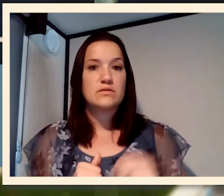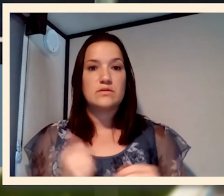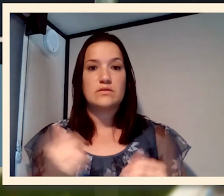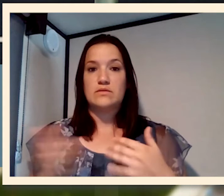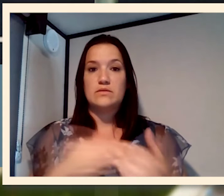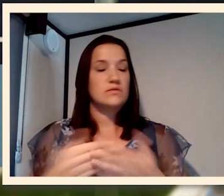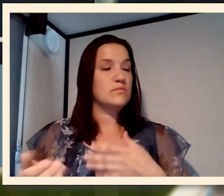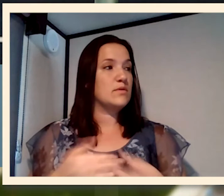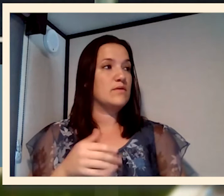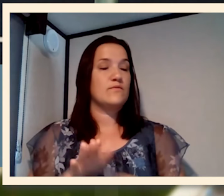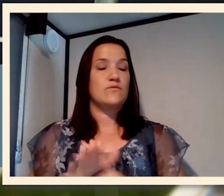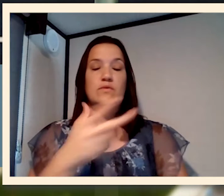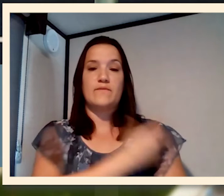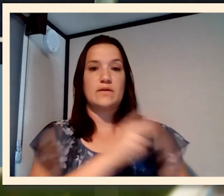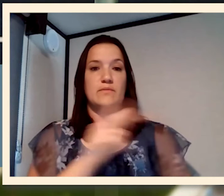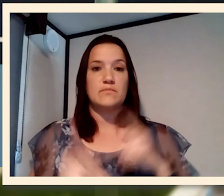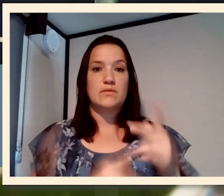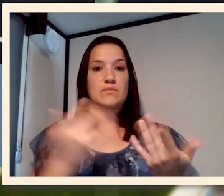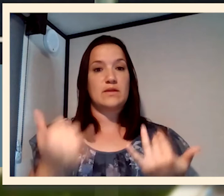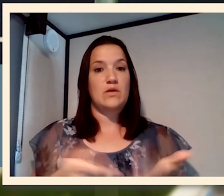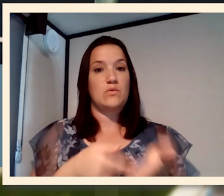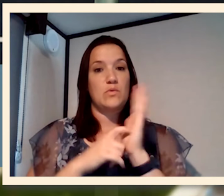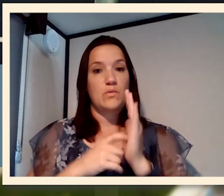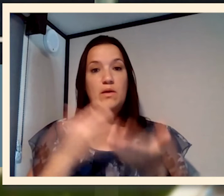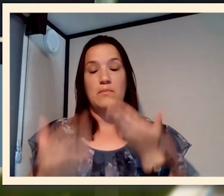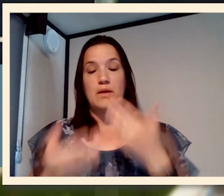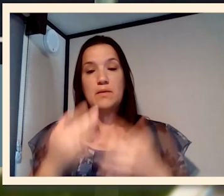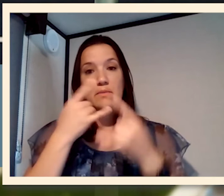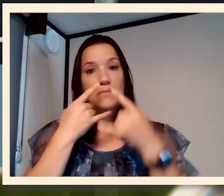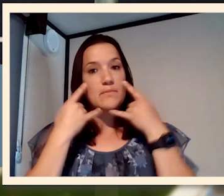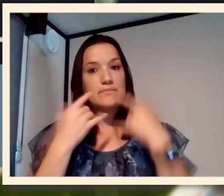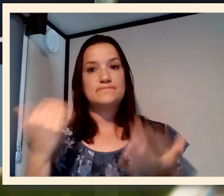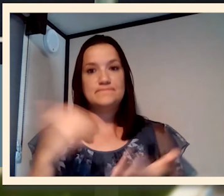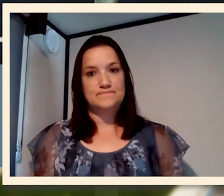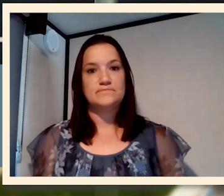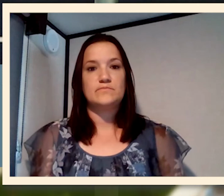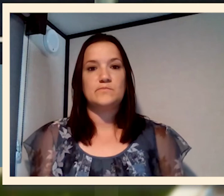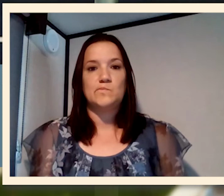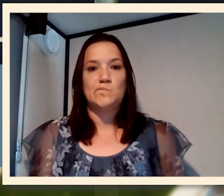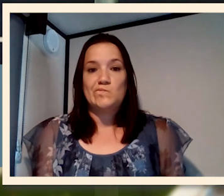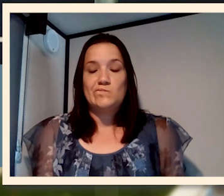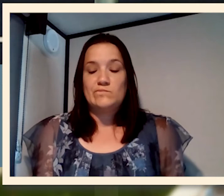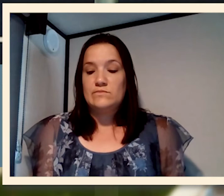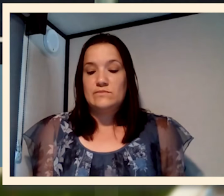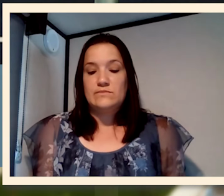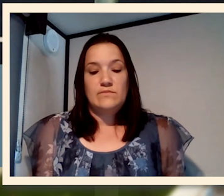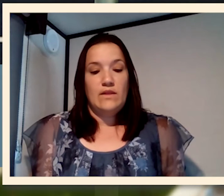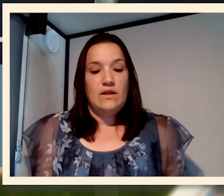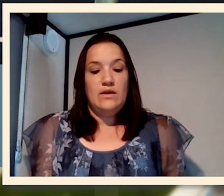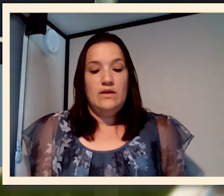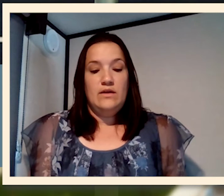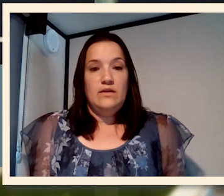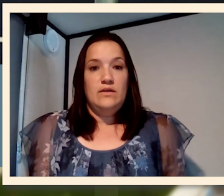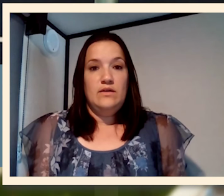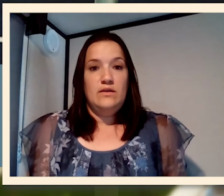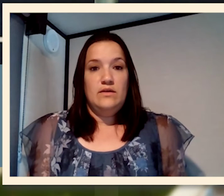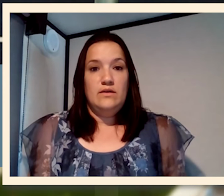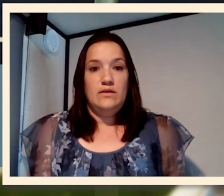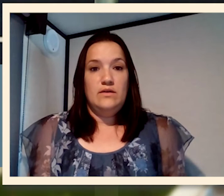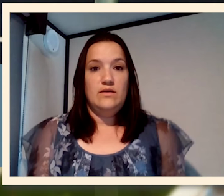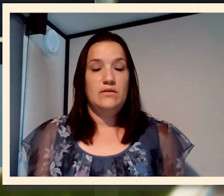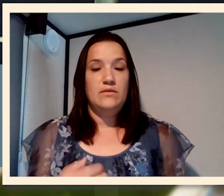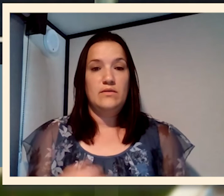care buildings, even among fully vaccinated people, now requiring to wear a surgical mask. And the problem is